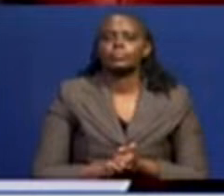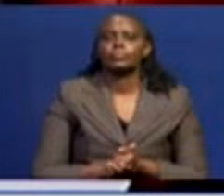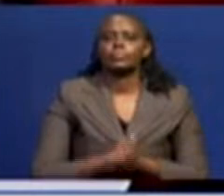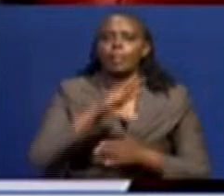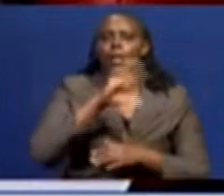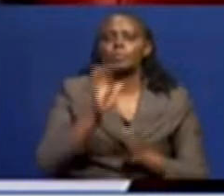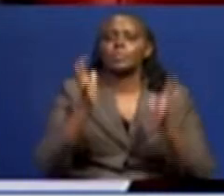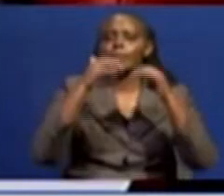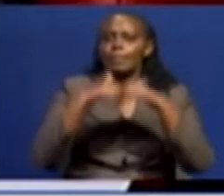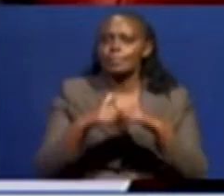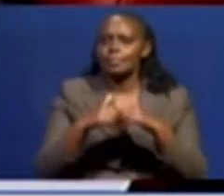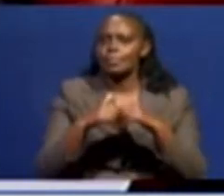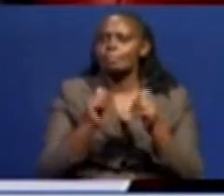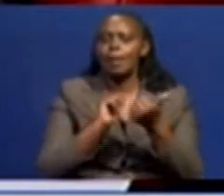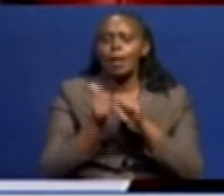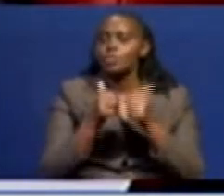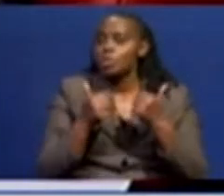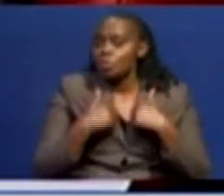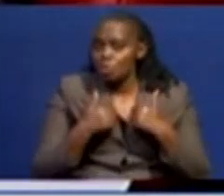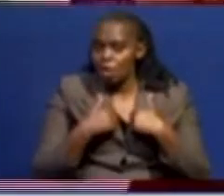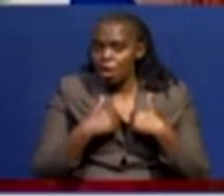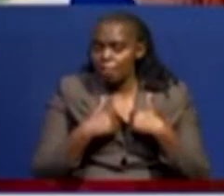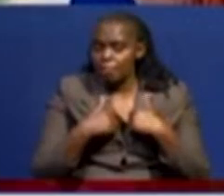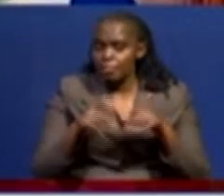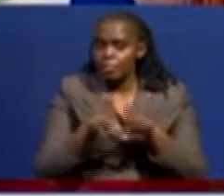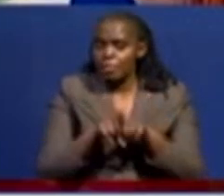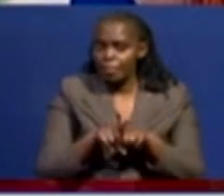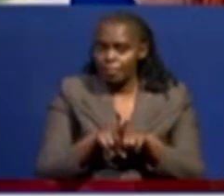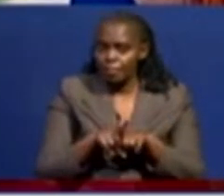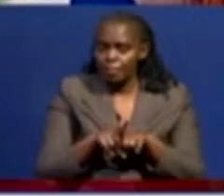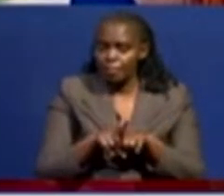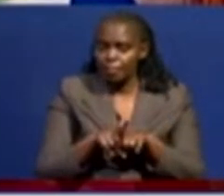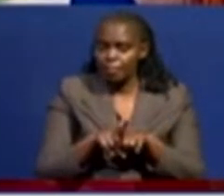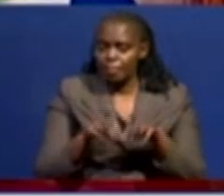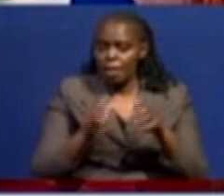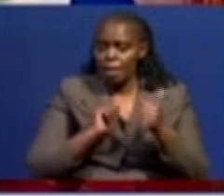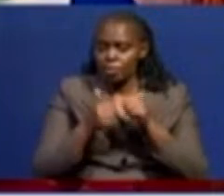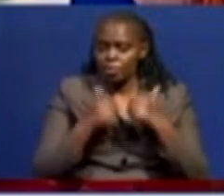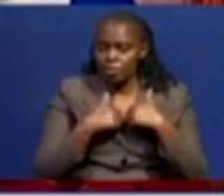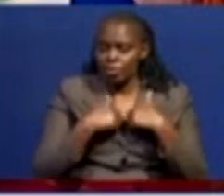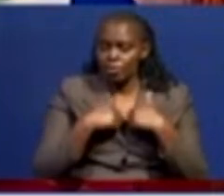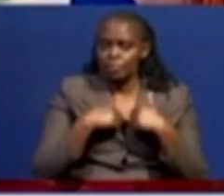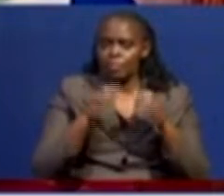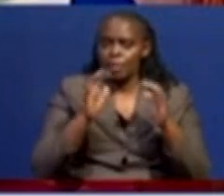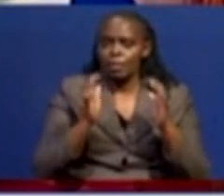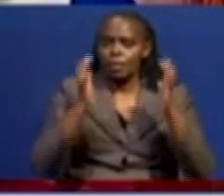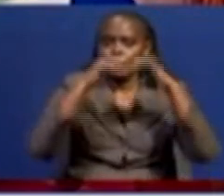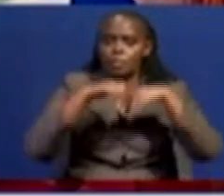Did the County Assembly take any action in that respect?